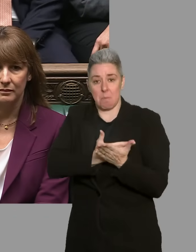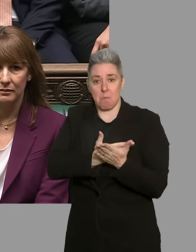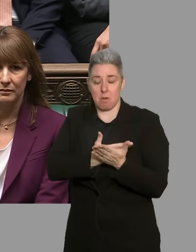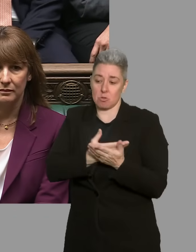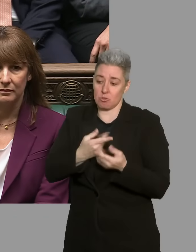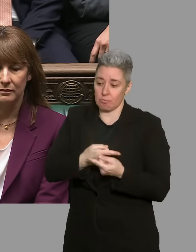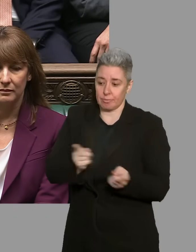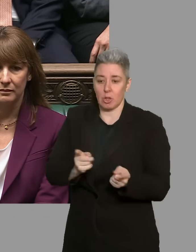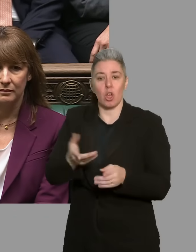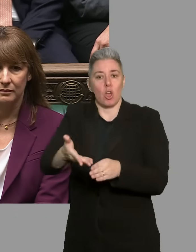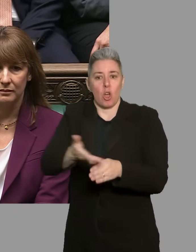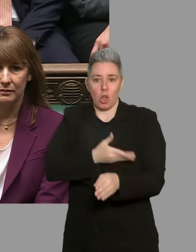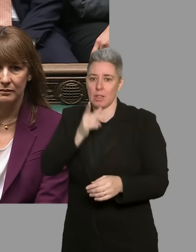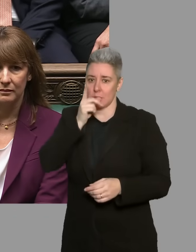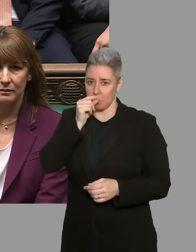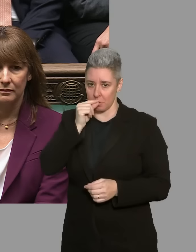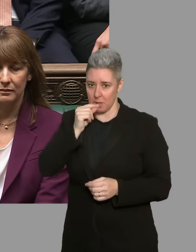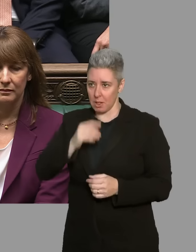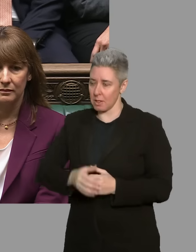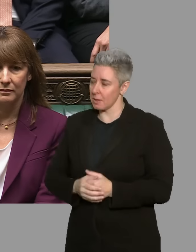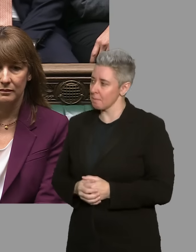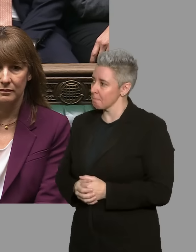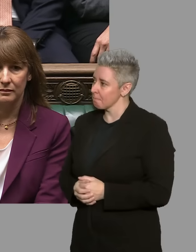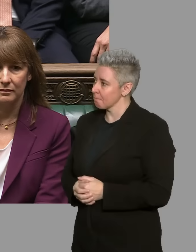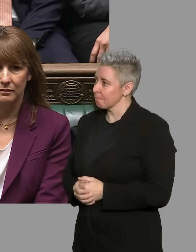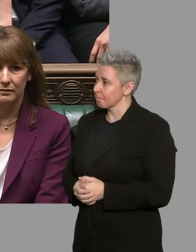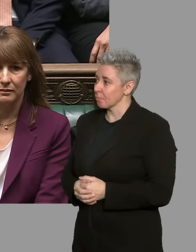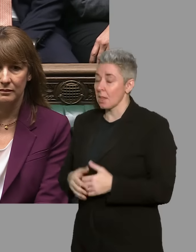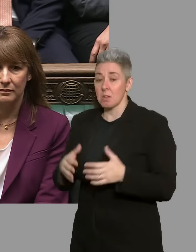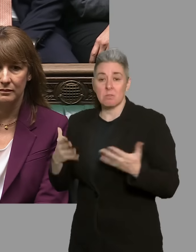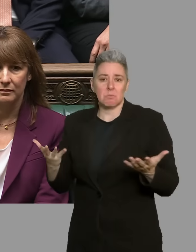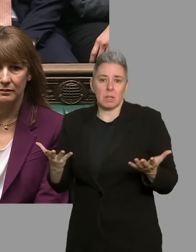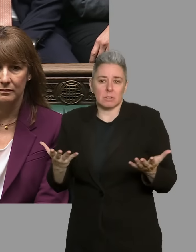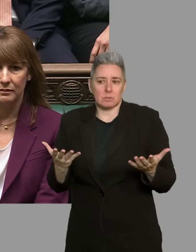There could hardly be an opportunity. They claim they want to know